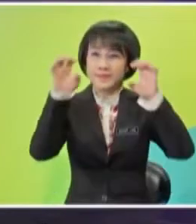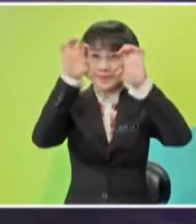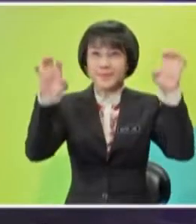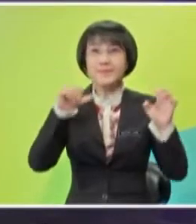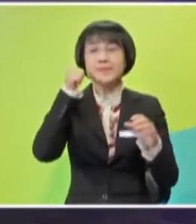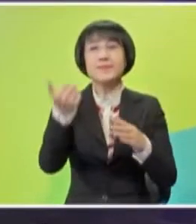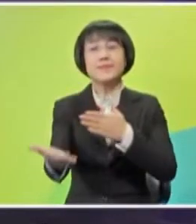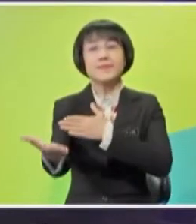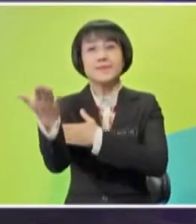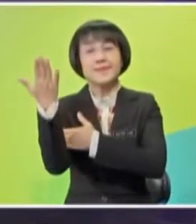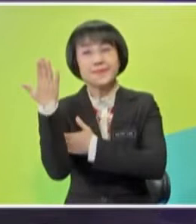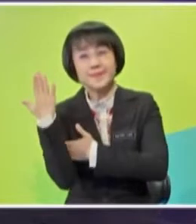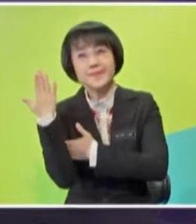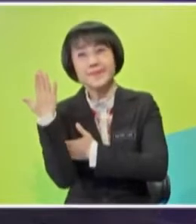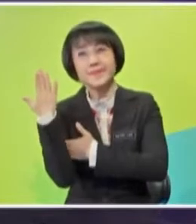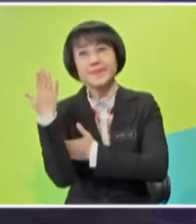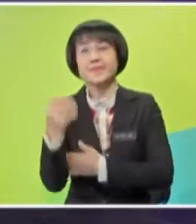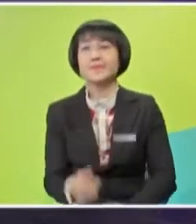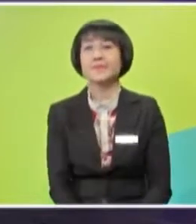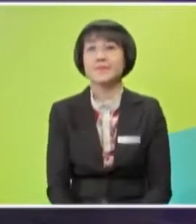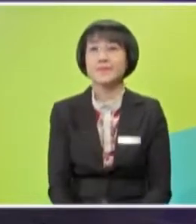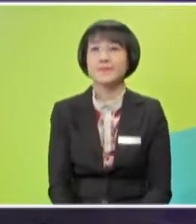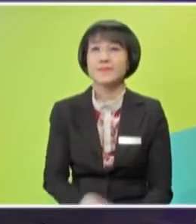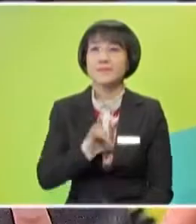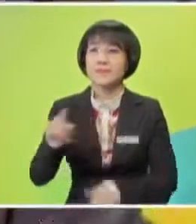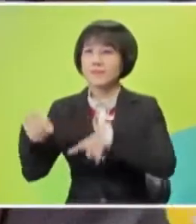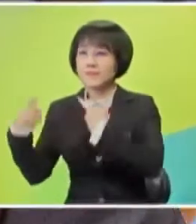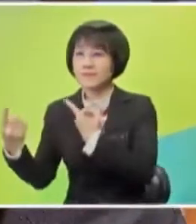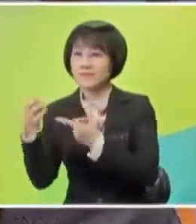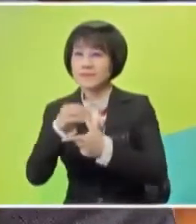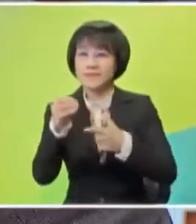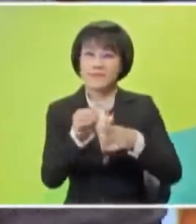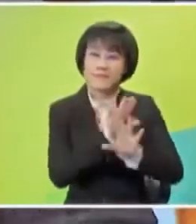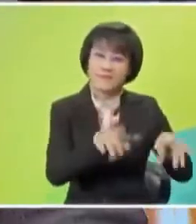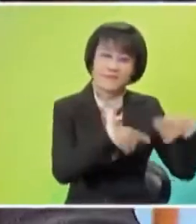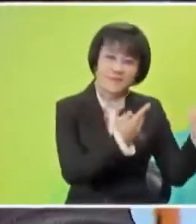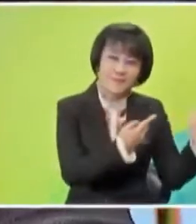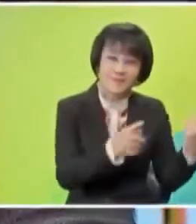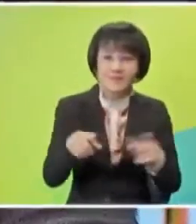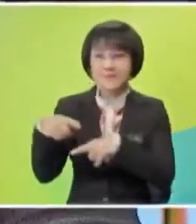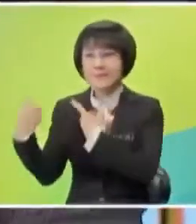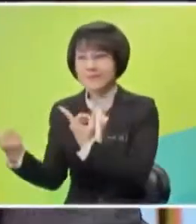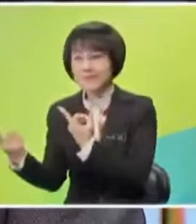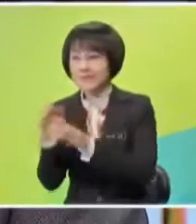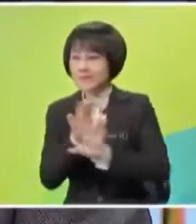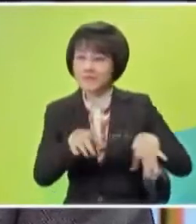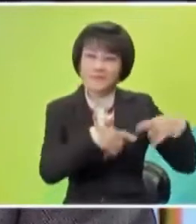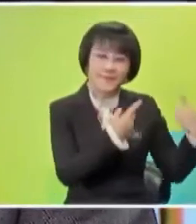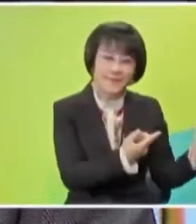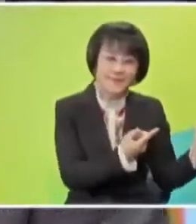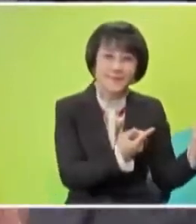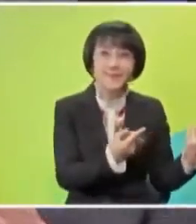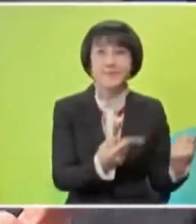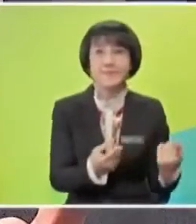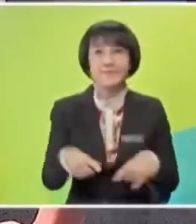morning tomorrow. Should I go or not? Should I go or not?